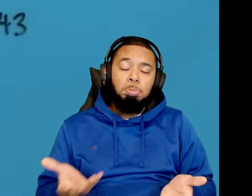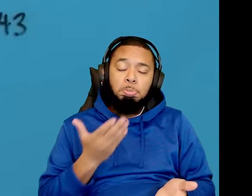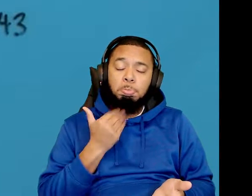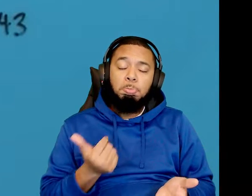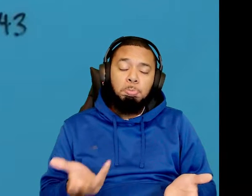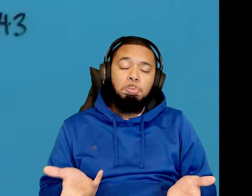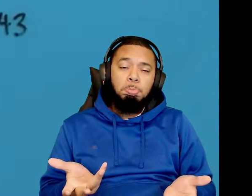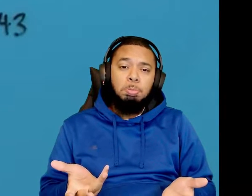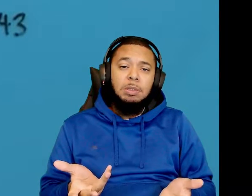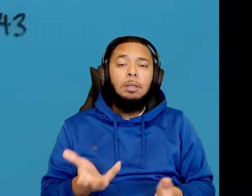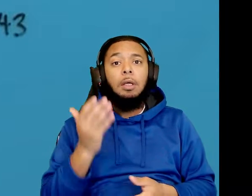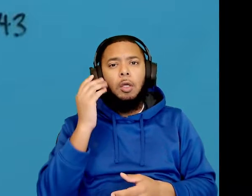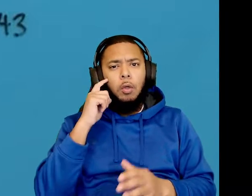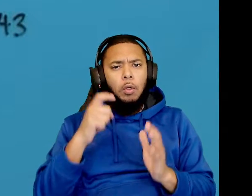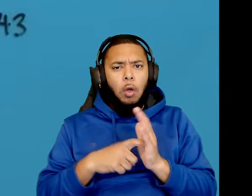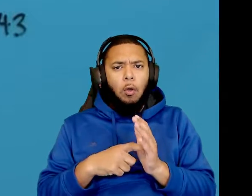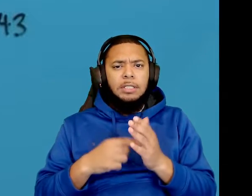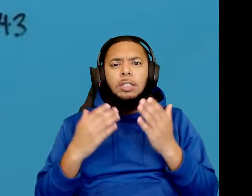You'll notice in the cooler month,